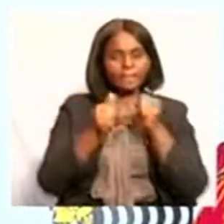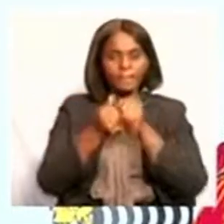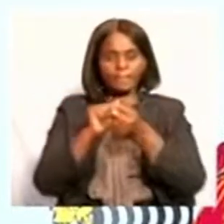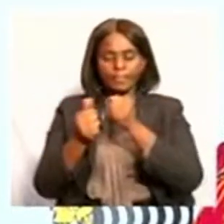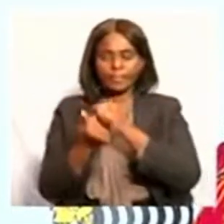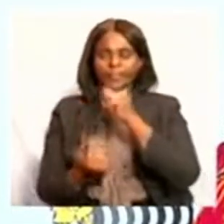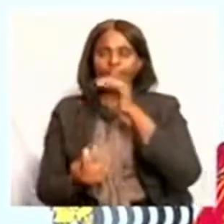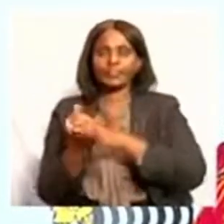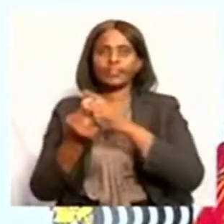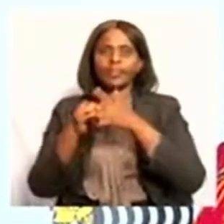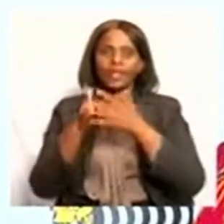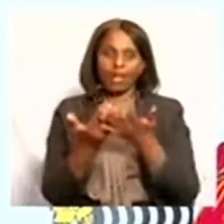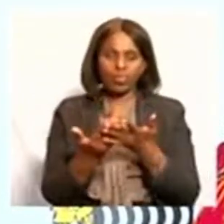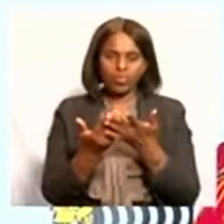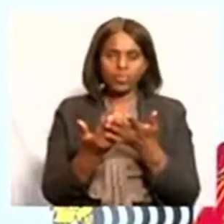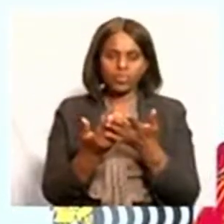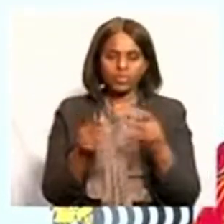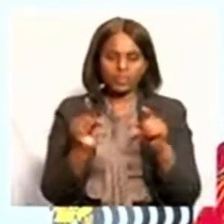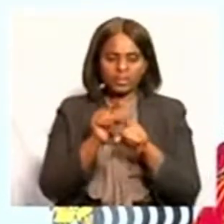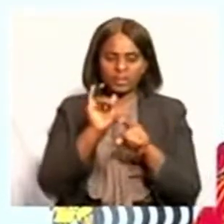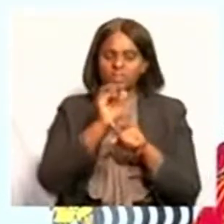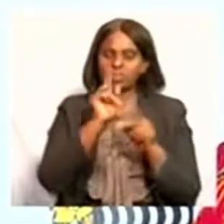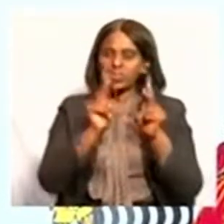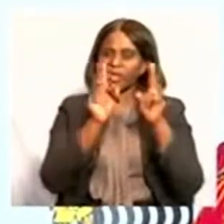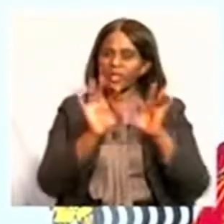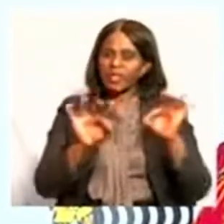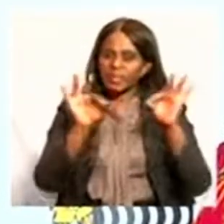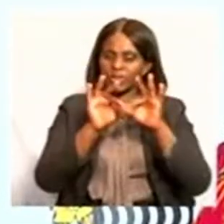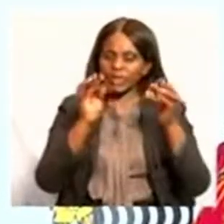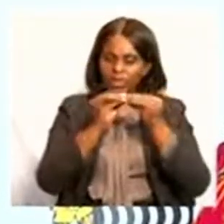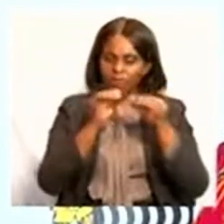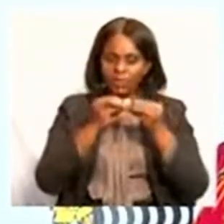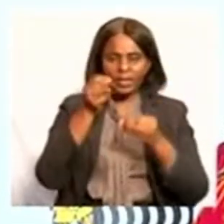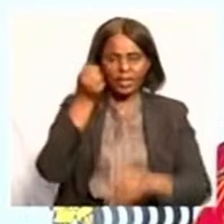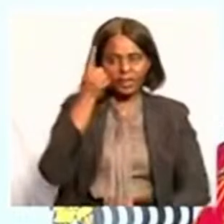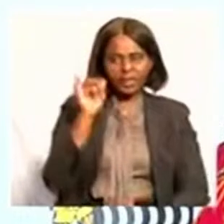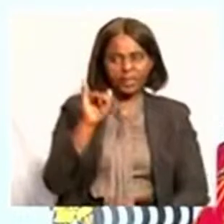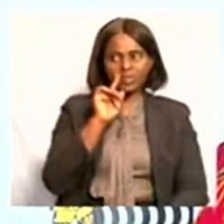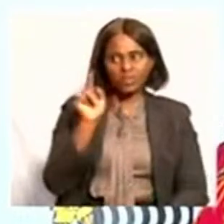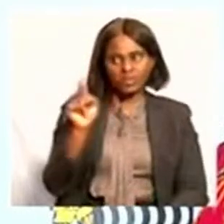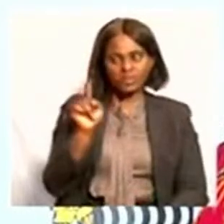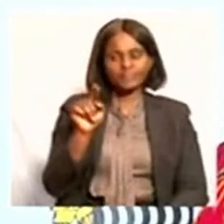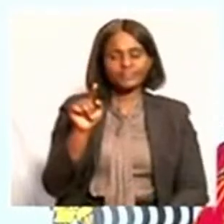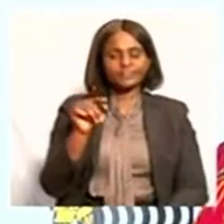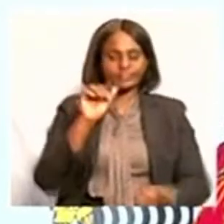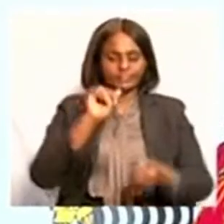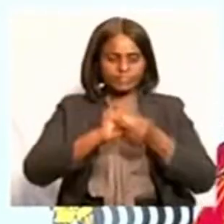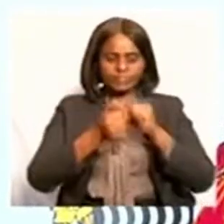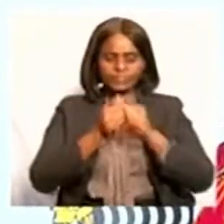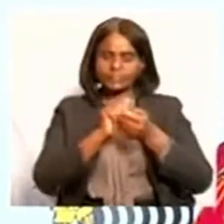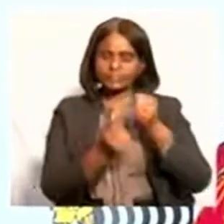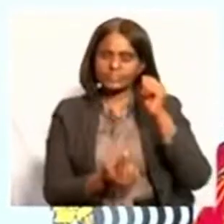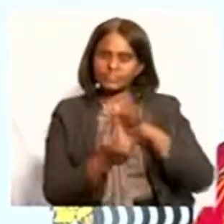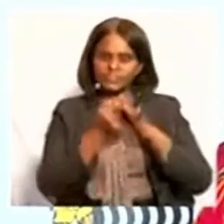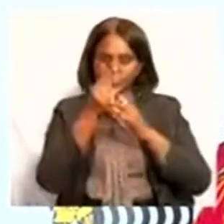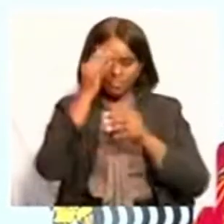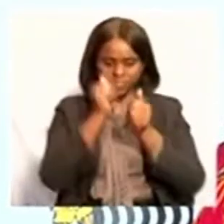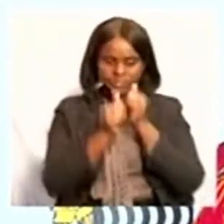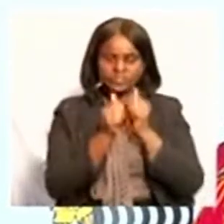arise. It is important to understand that queries arise